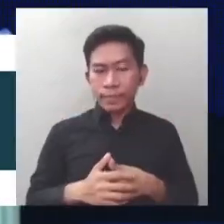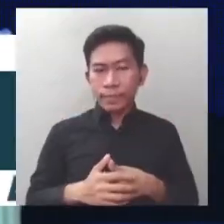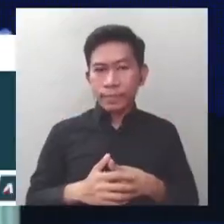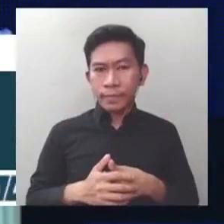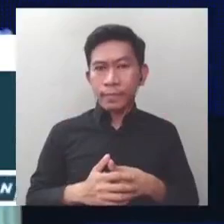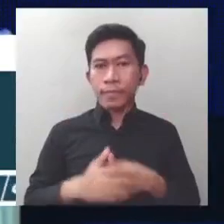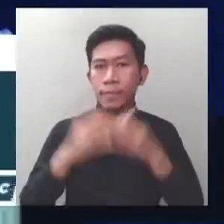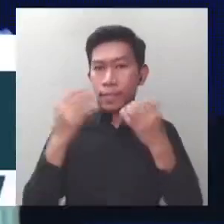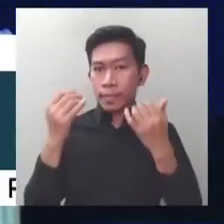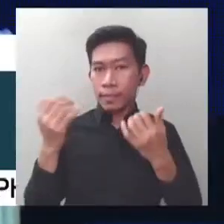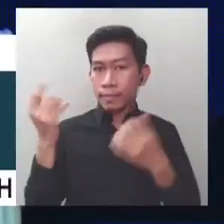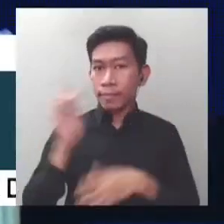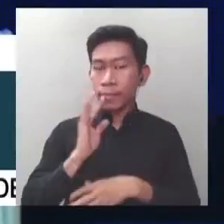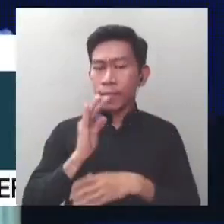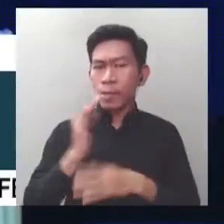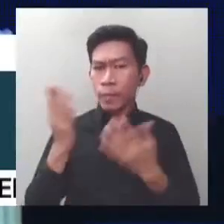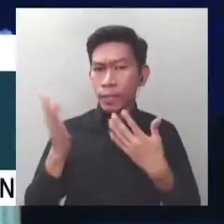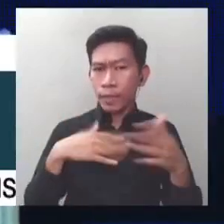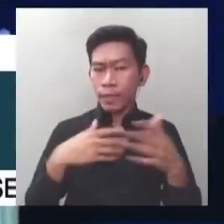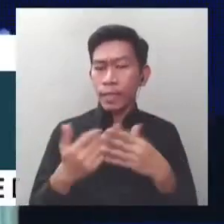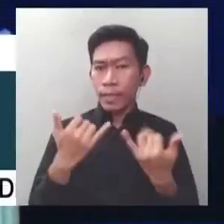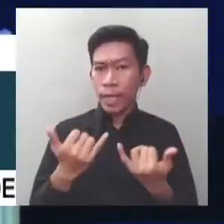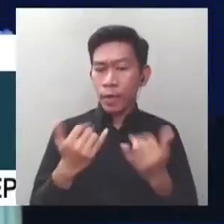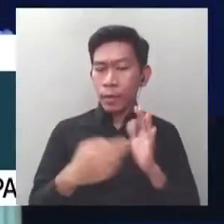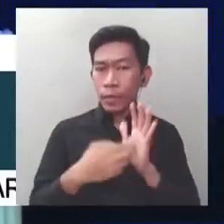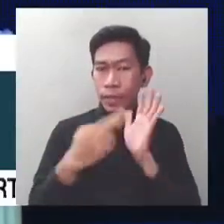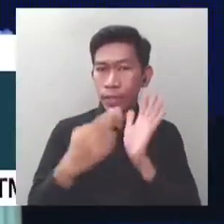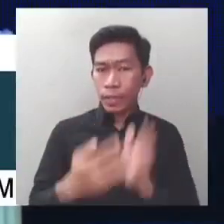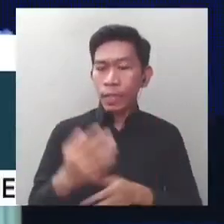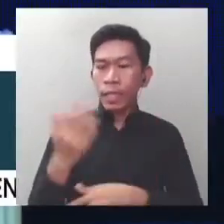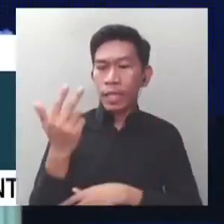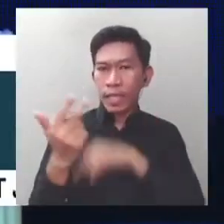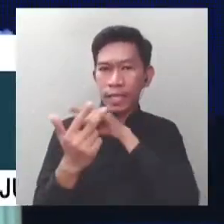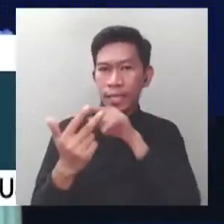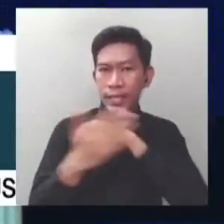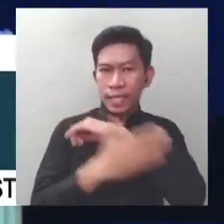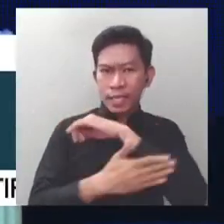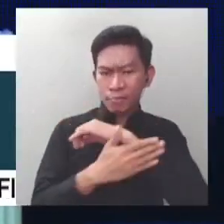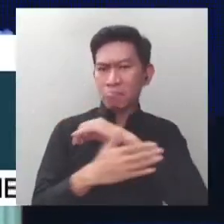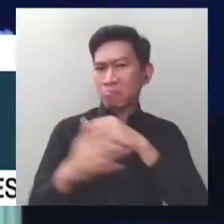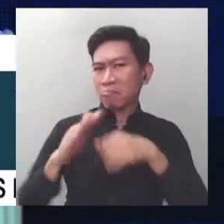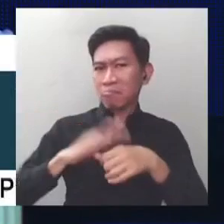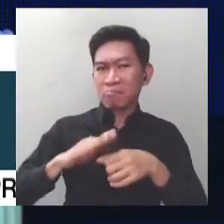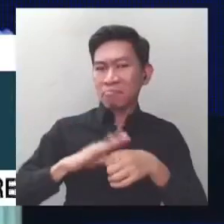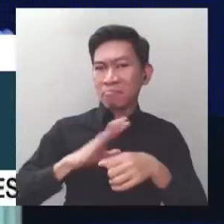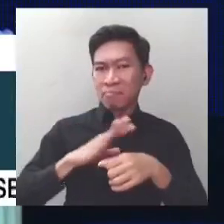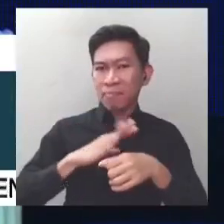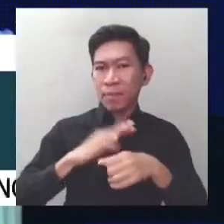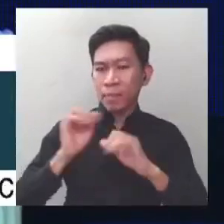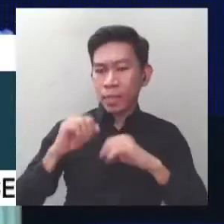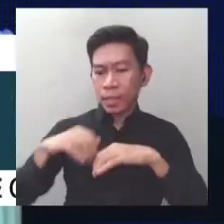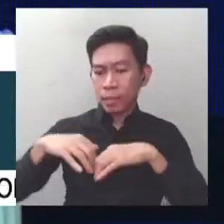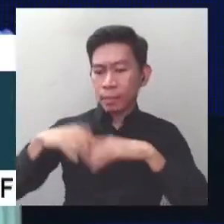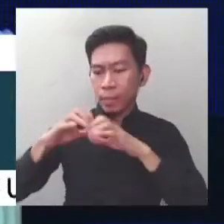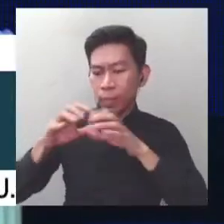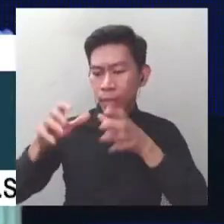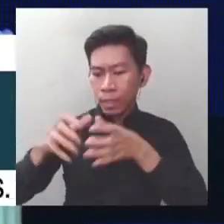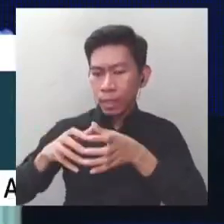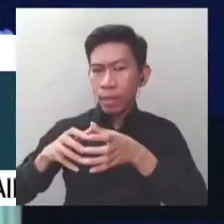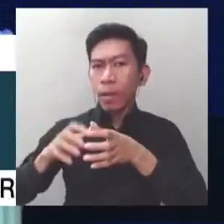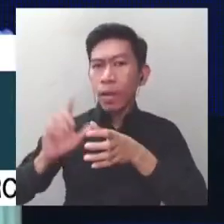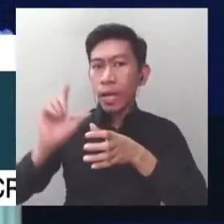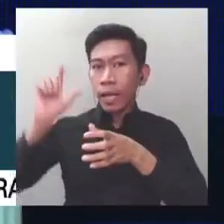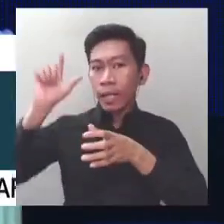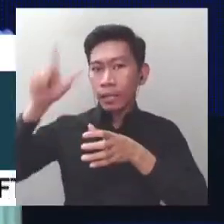countries coming together, that would be enough to form founding members that could spark the